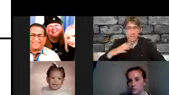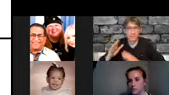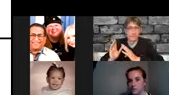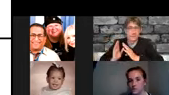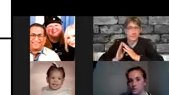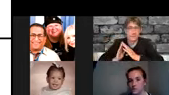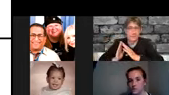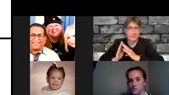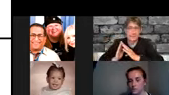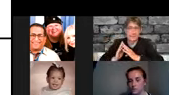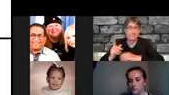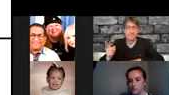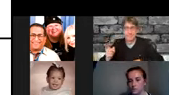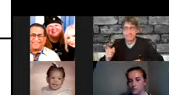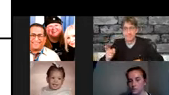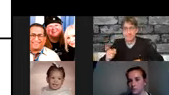You're not able